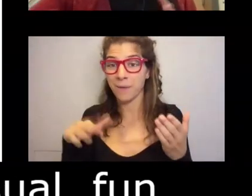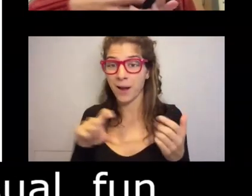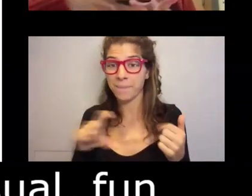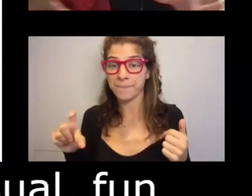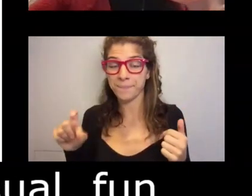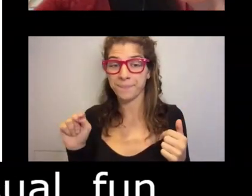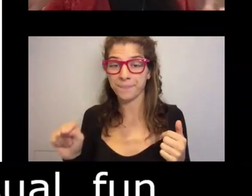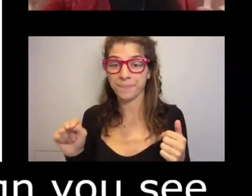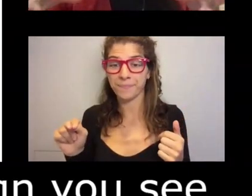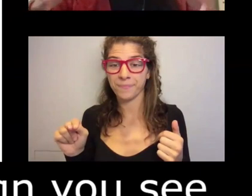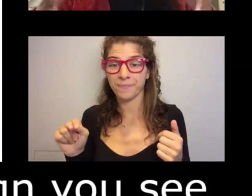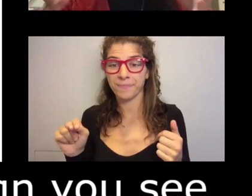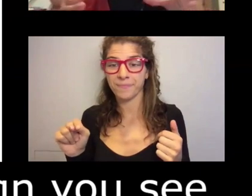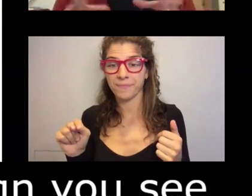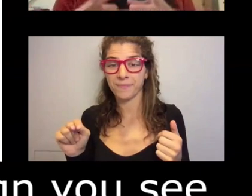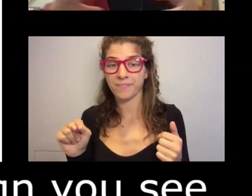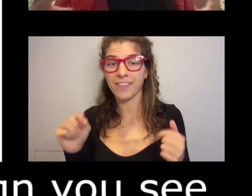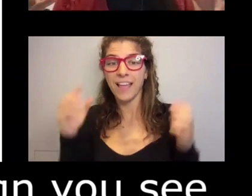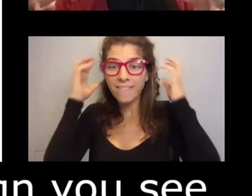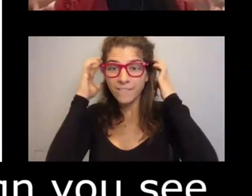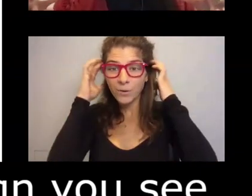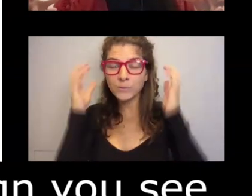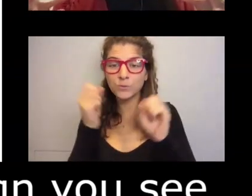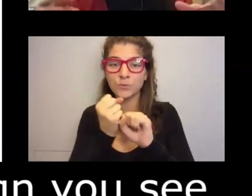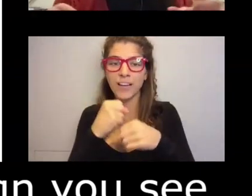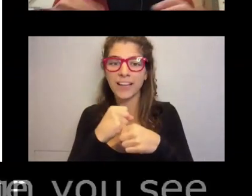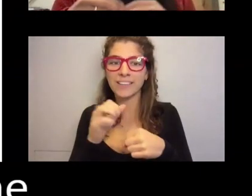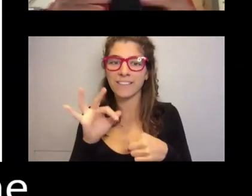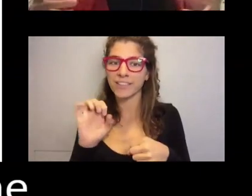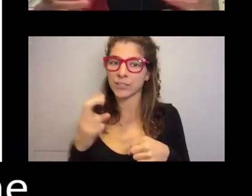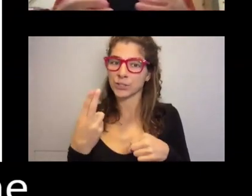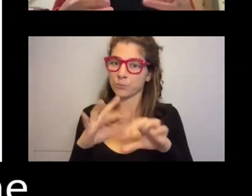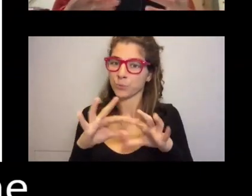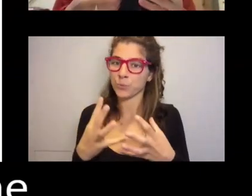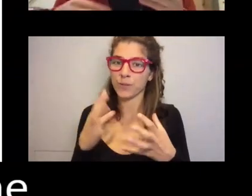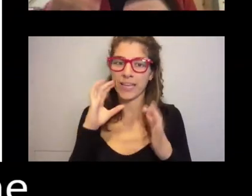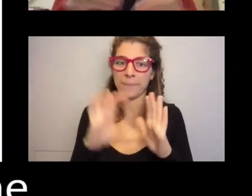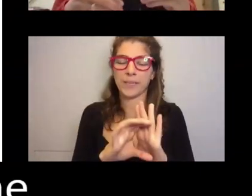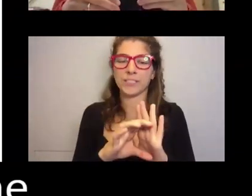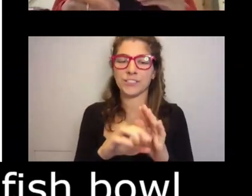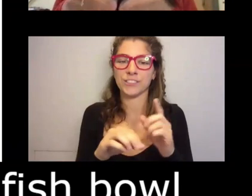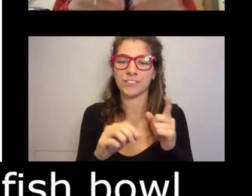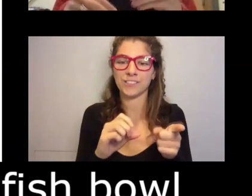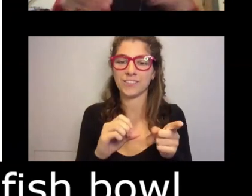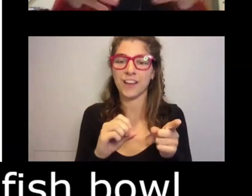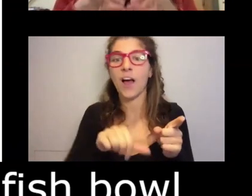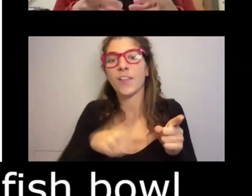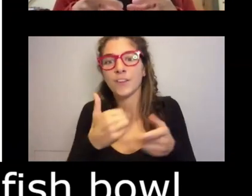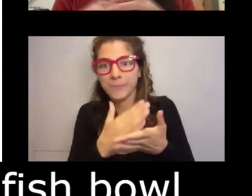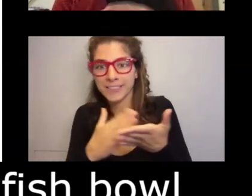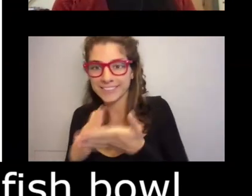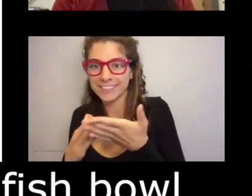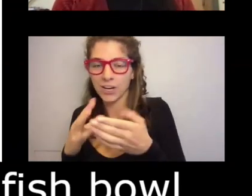where the headphones create the fishbowl, and the image, the other pieces